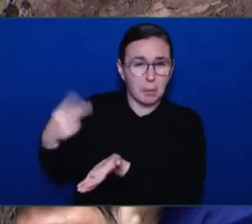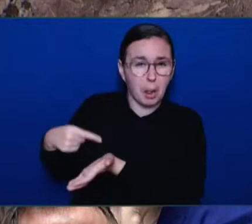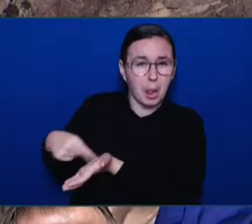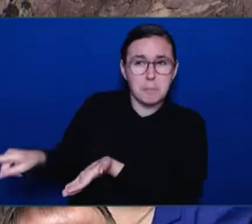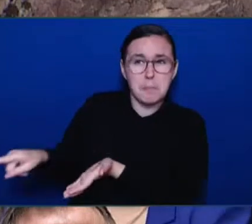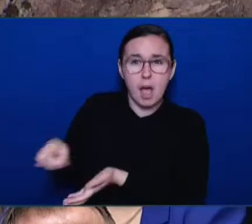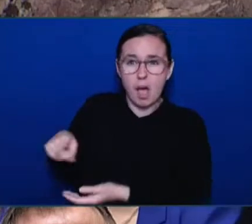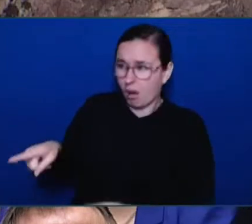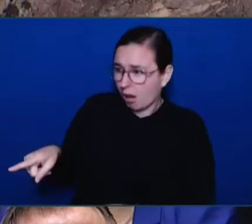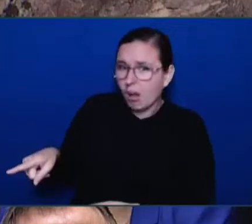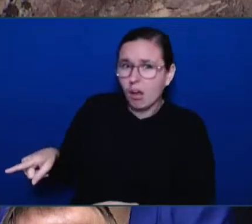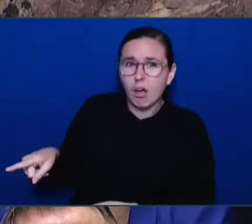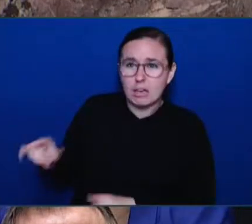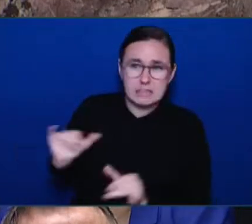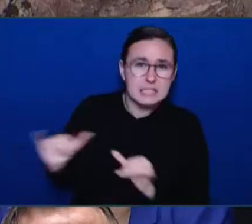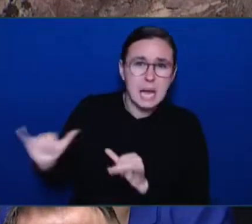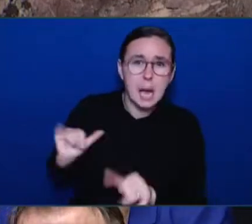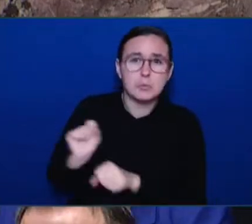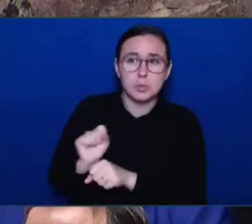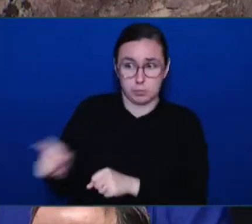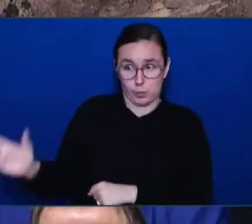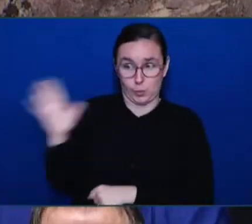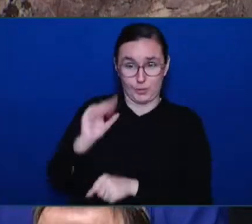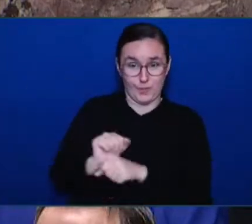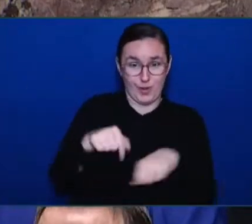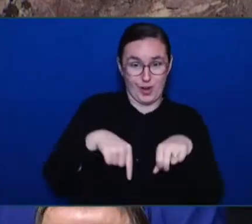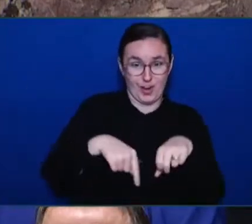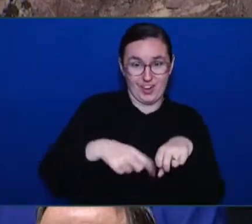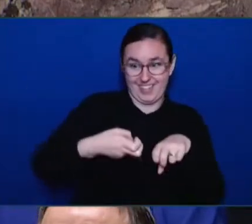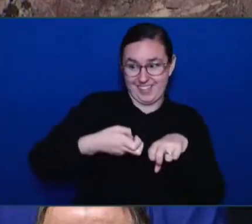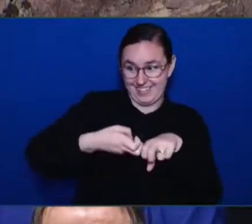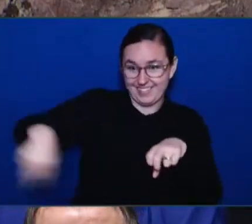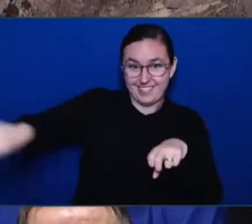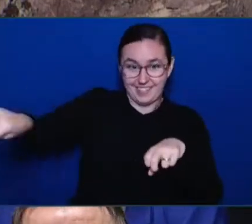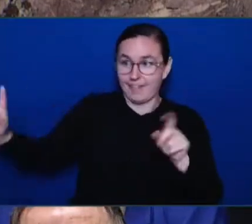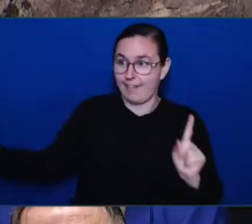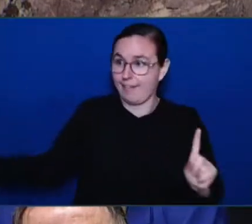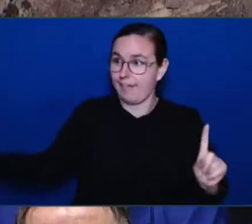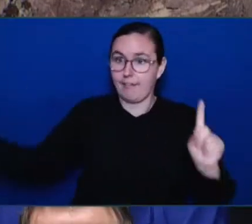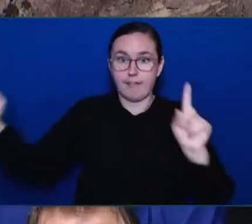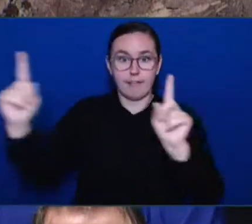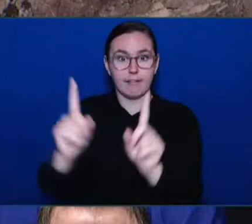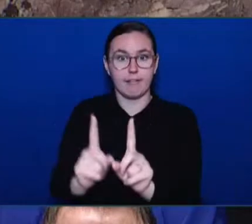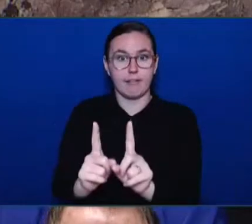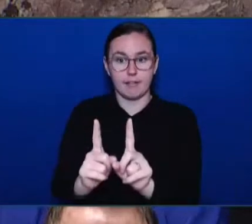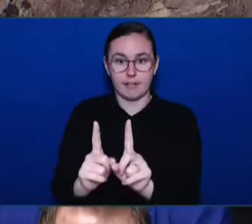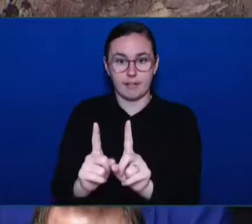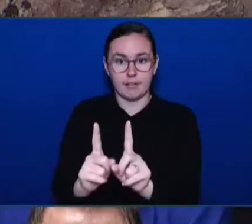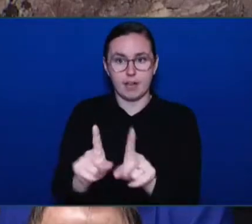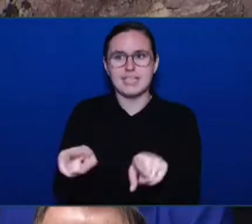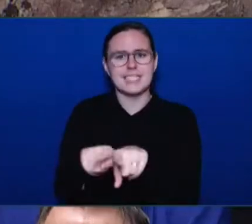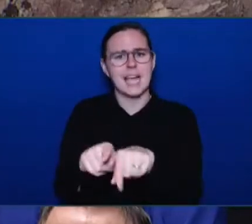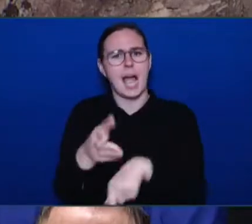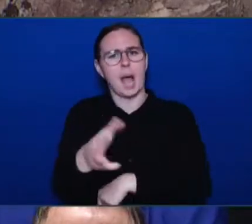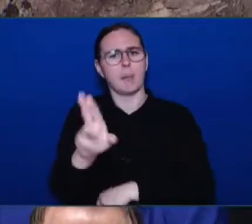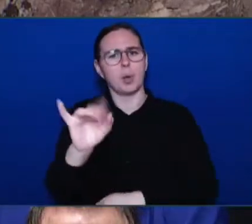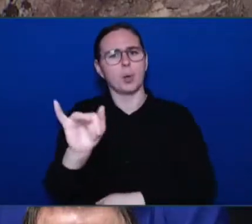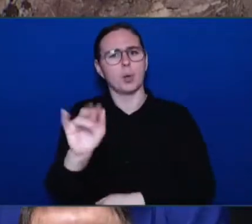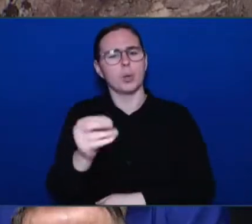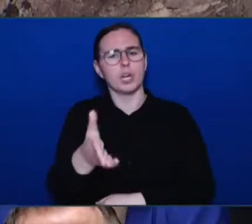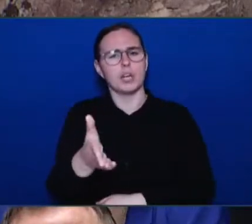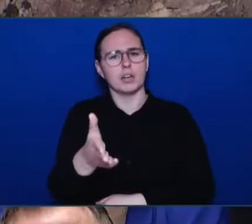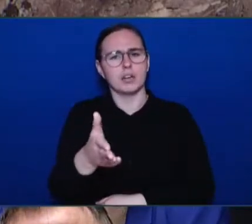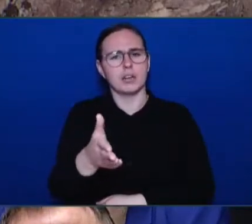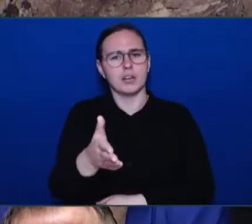I've worked with in the same unit for over 10 years. Good job. Good job. And the minister can smile